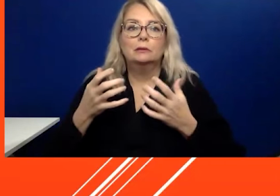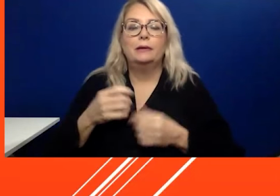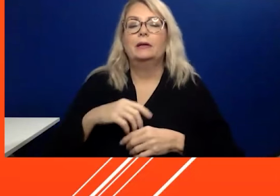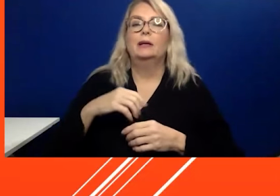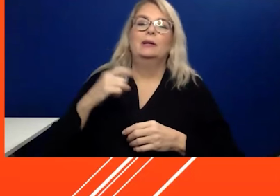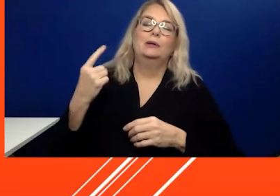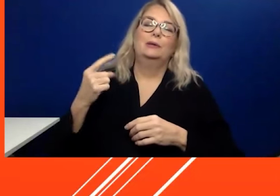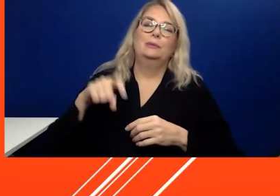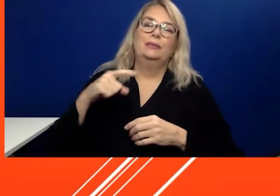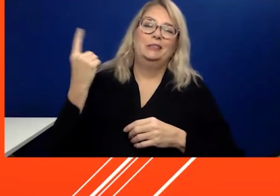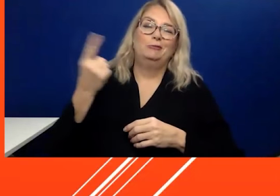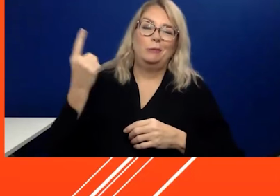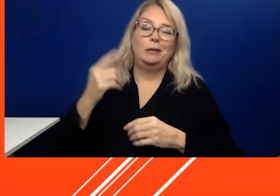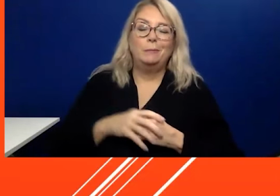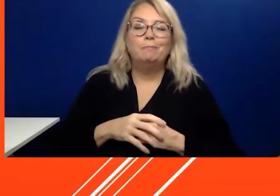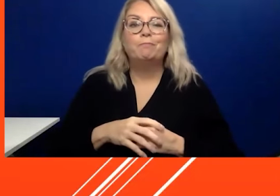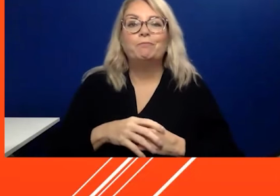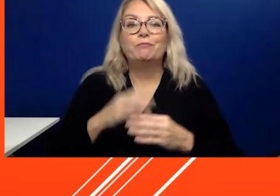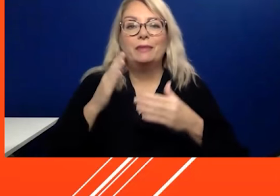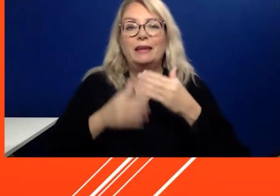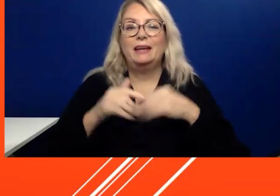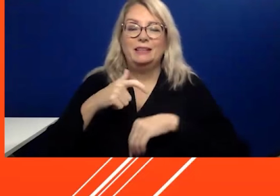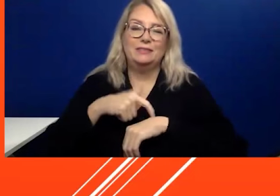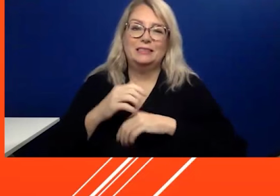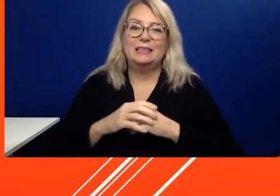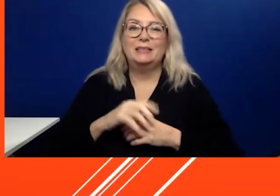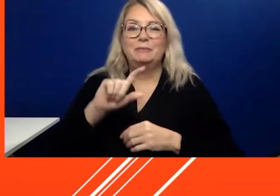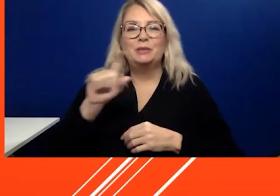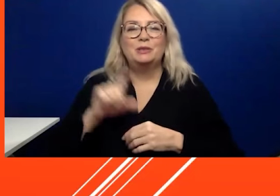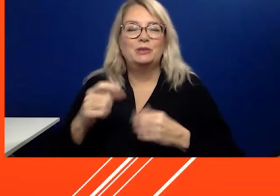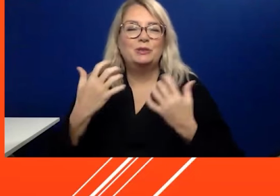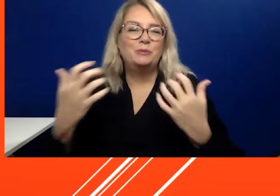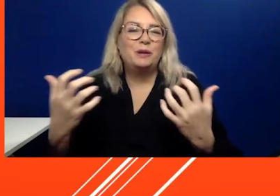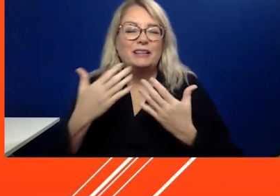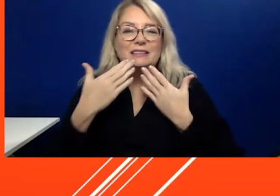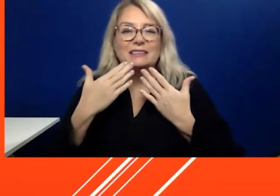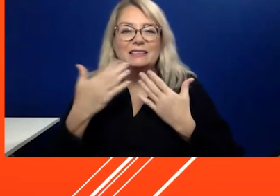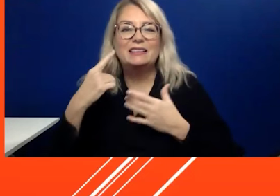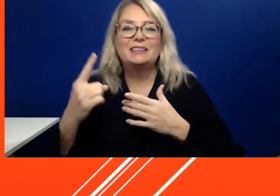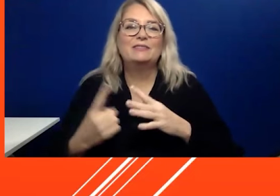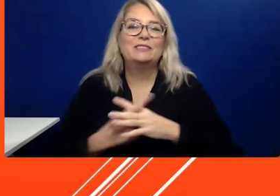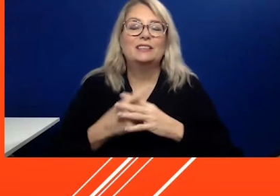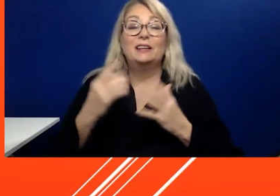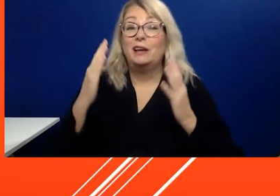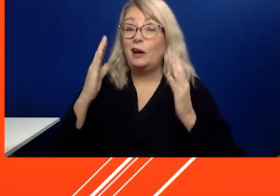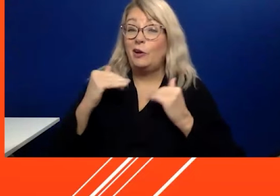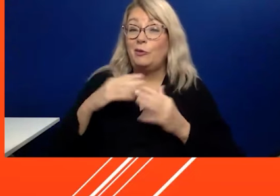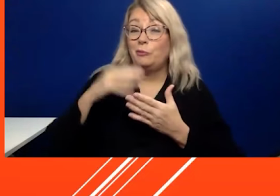up. We are at the end of our time. Zoom audience, thank you for attending and hope you got something out of